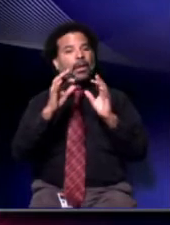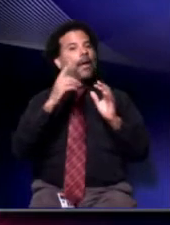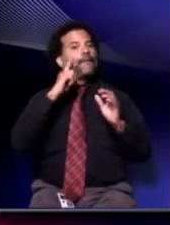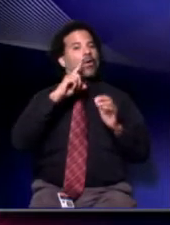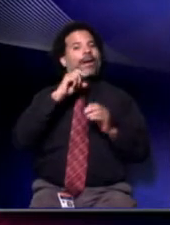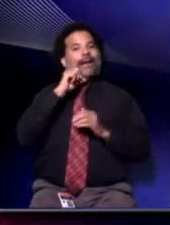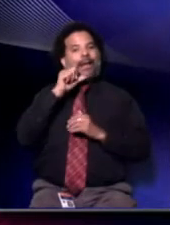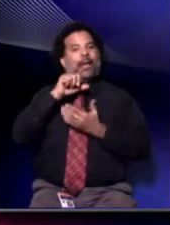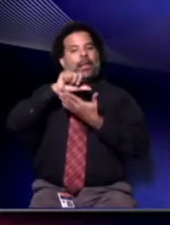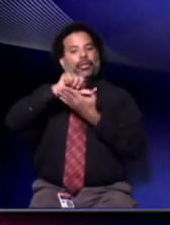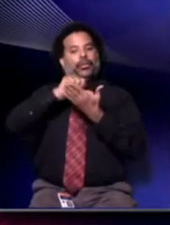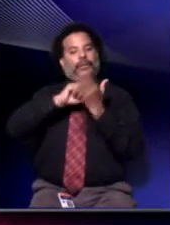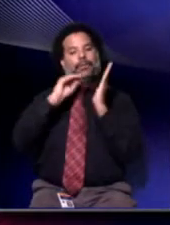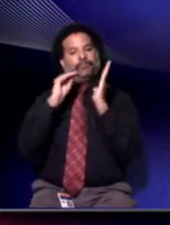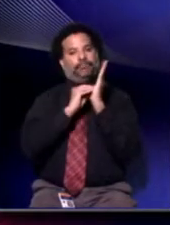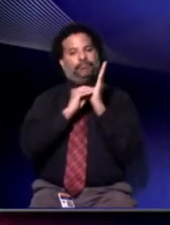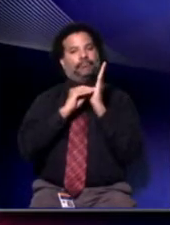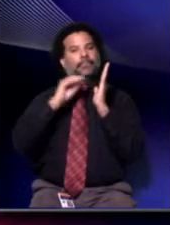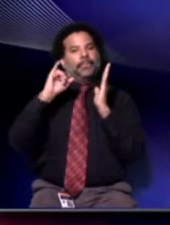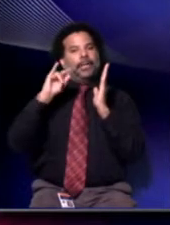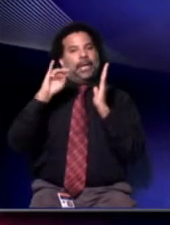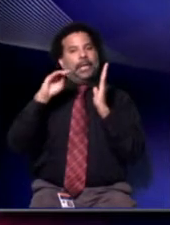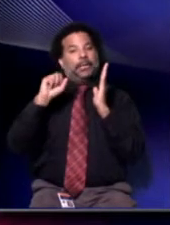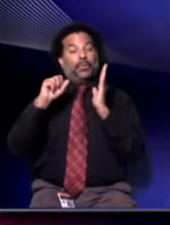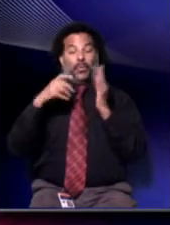non-agenda items. Oh, how times have changed.